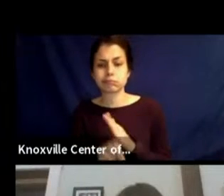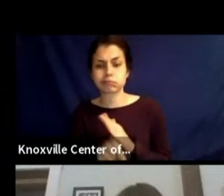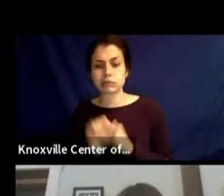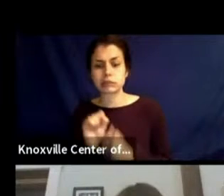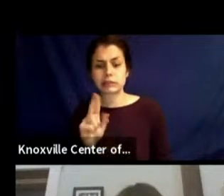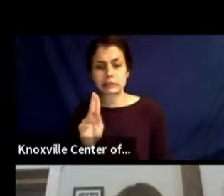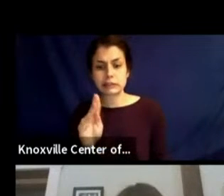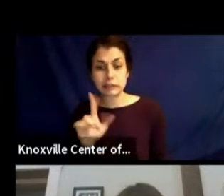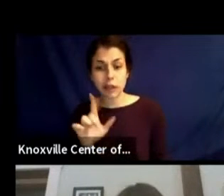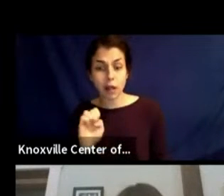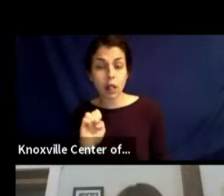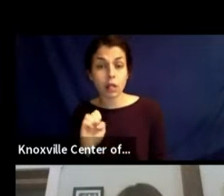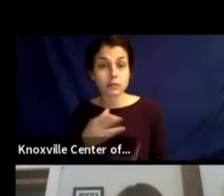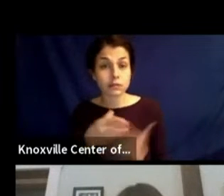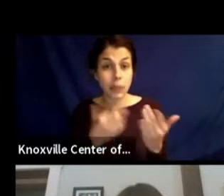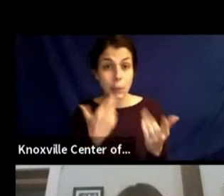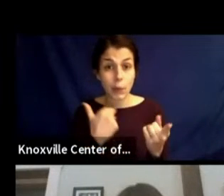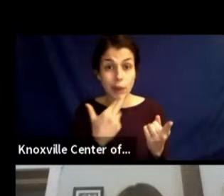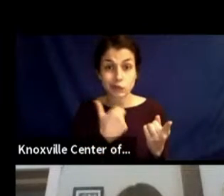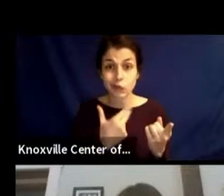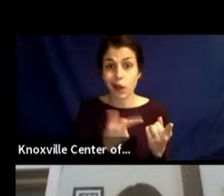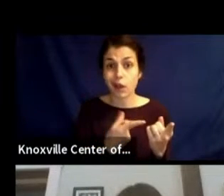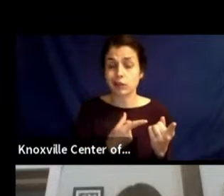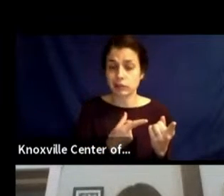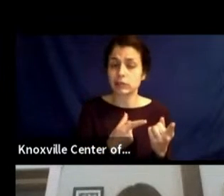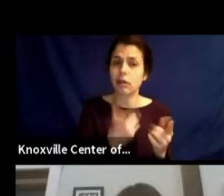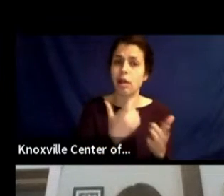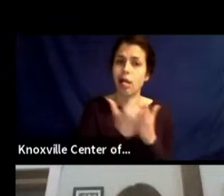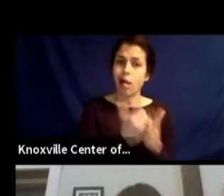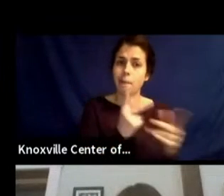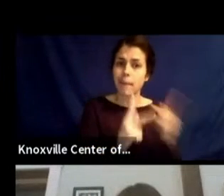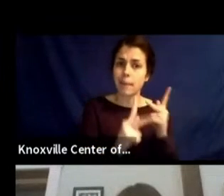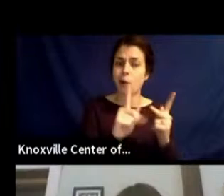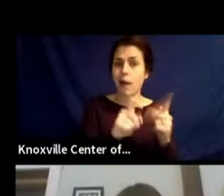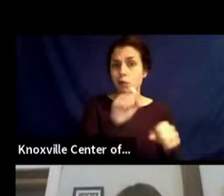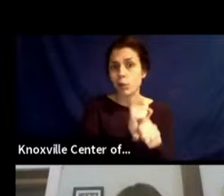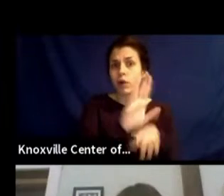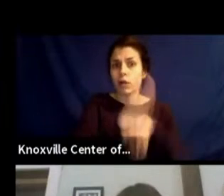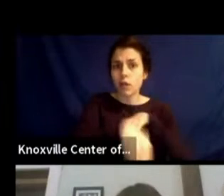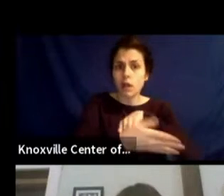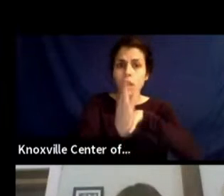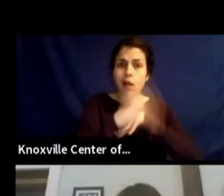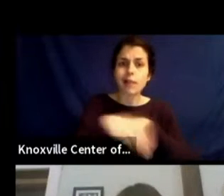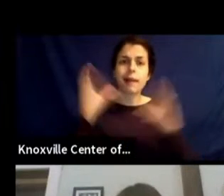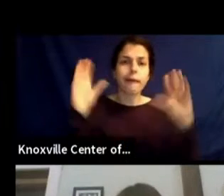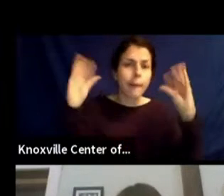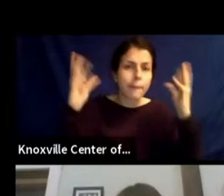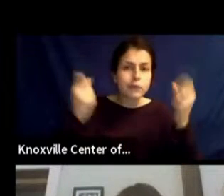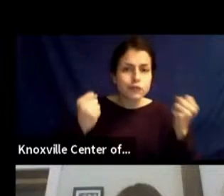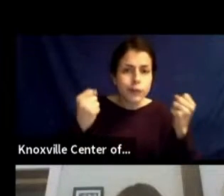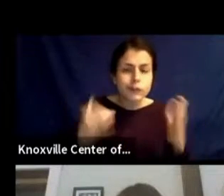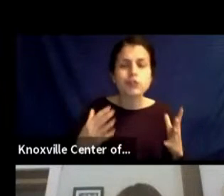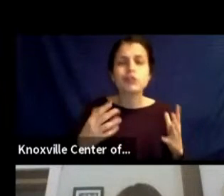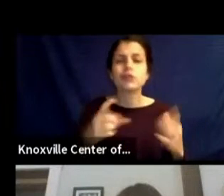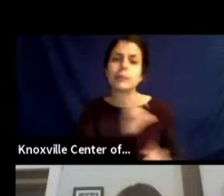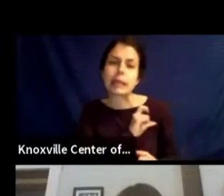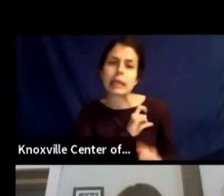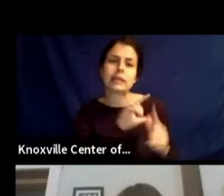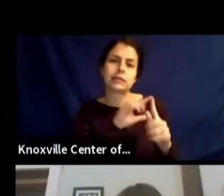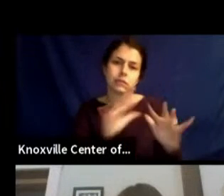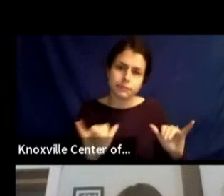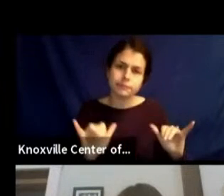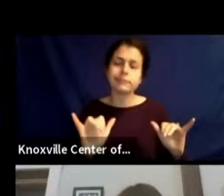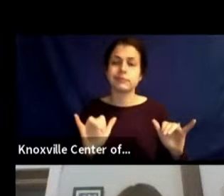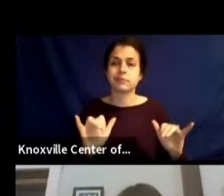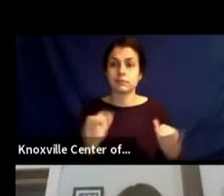night that, you know, work with the late shift workers and such, and that's an important thing. Those of us who, you know, get up in the